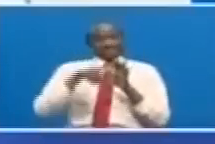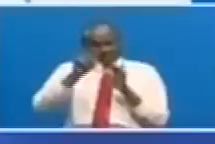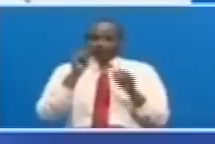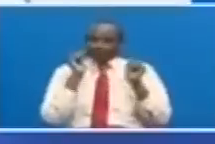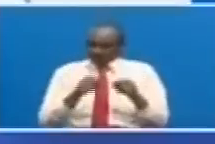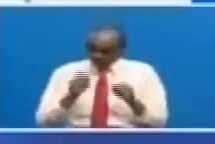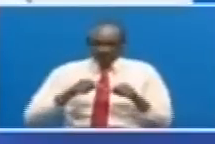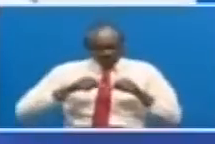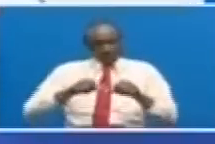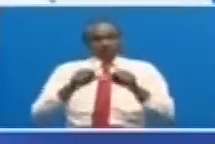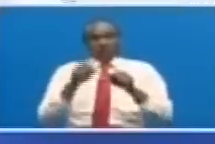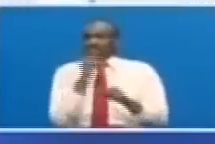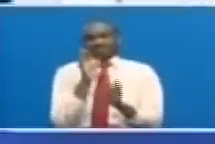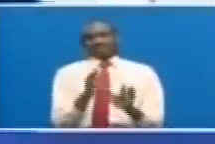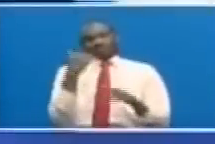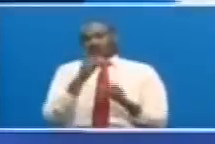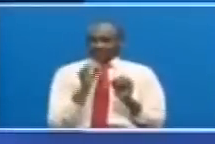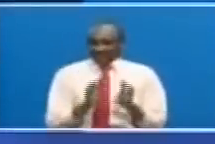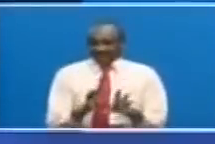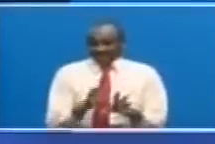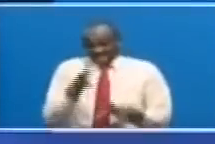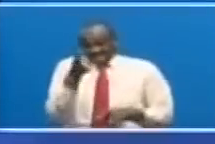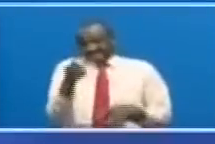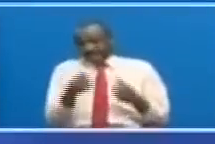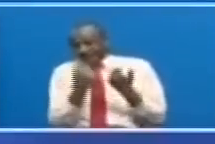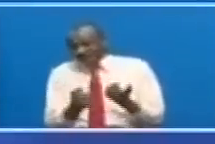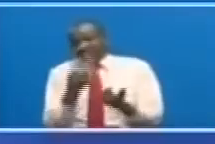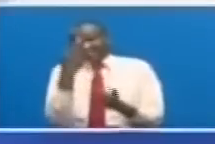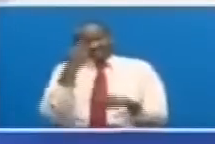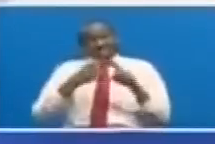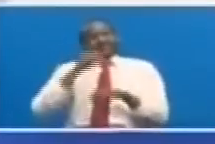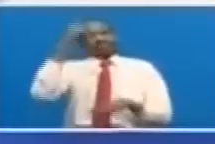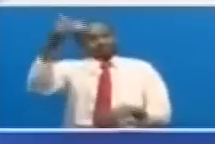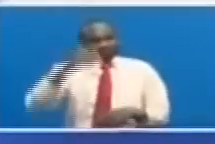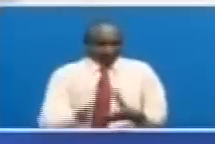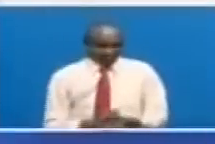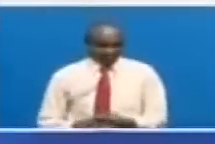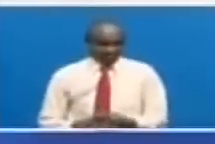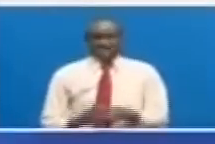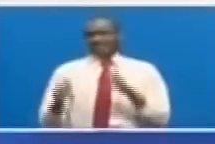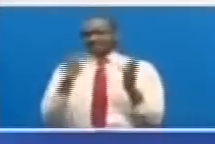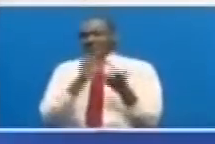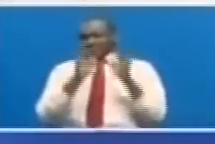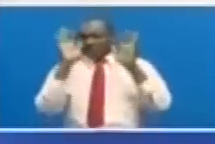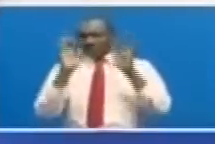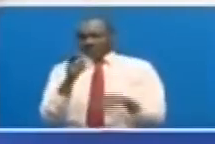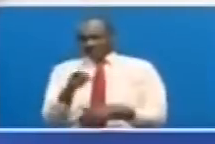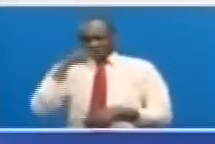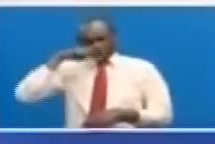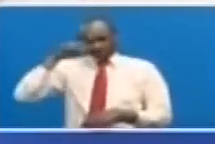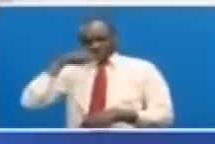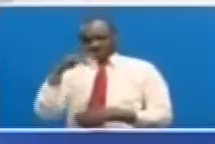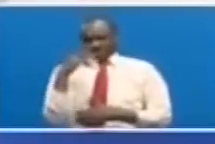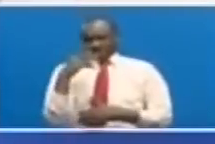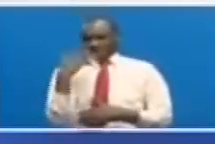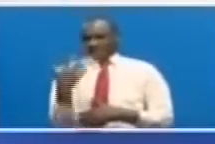afford to risk it. The planning of vaccination is done 3 years ahead. Something critically a policy document,